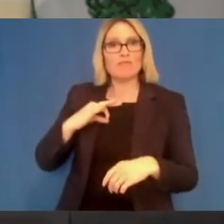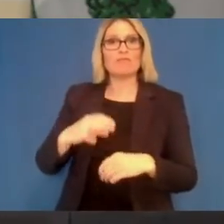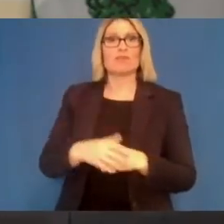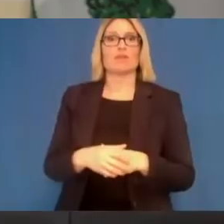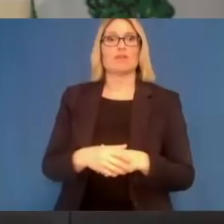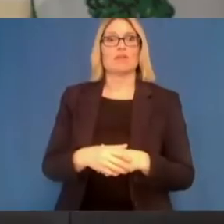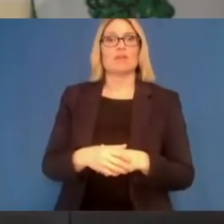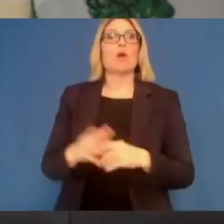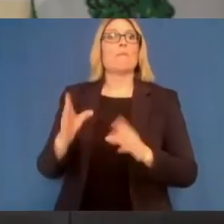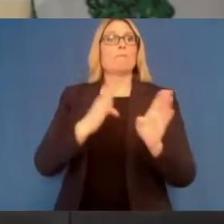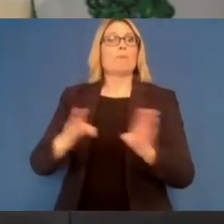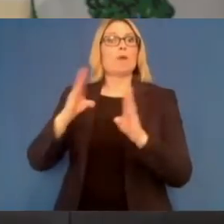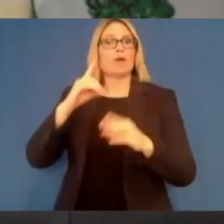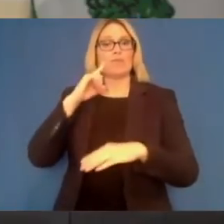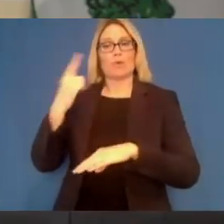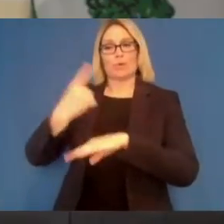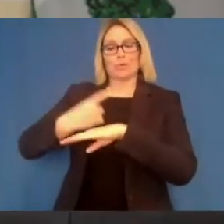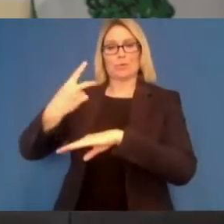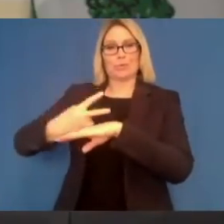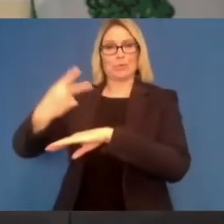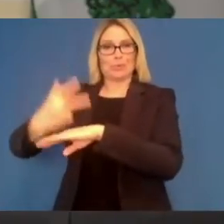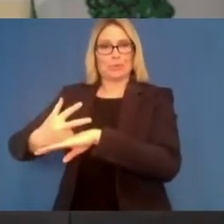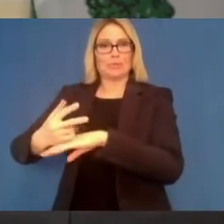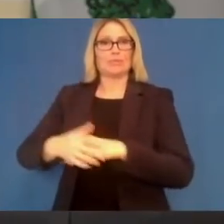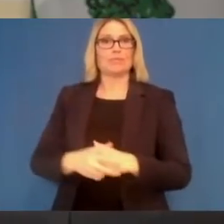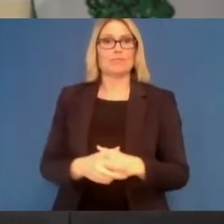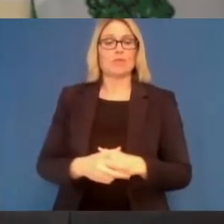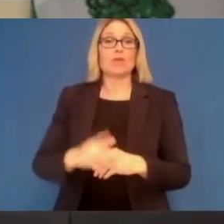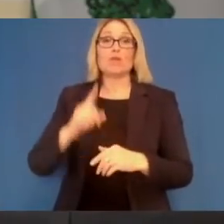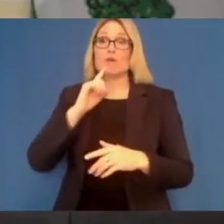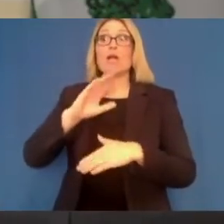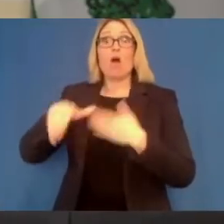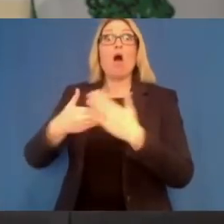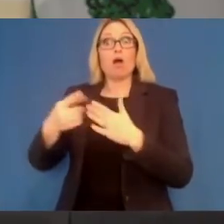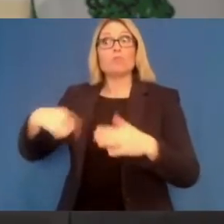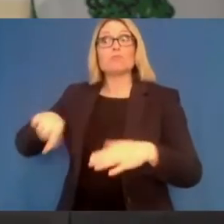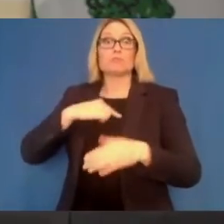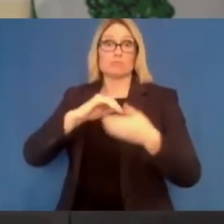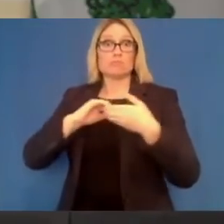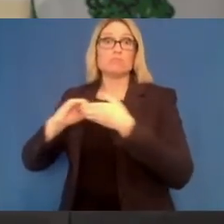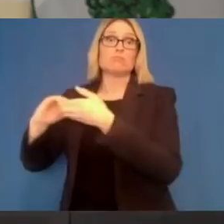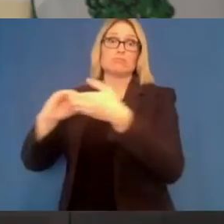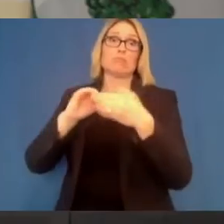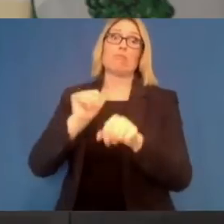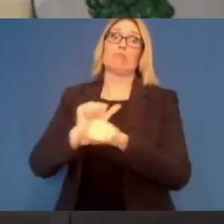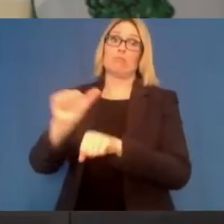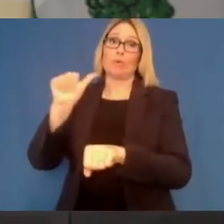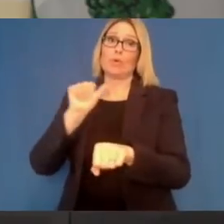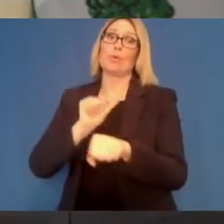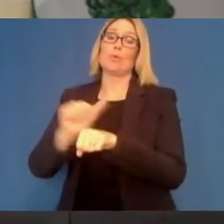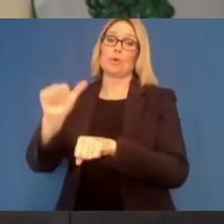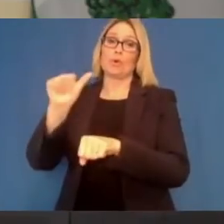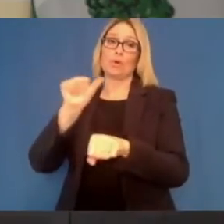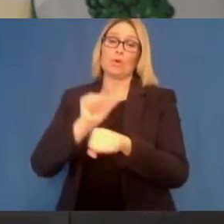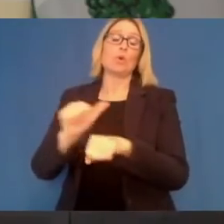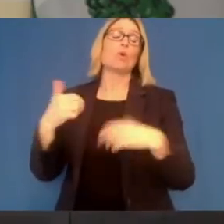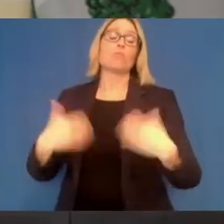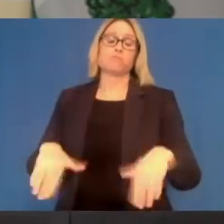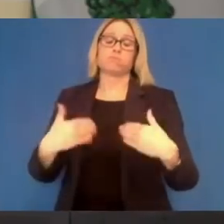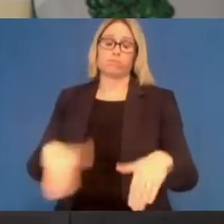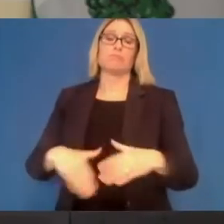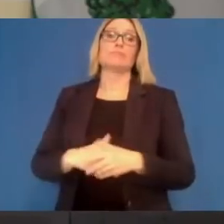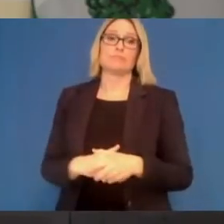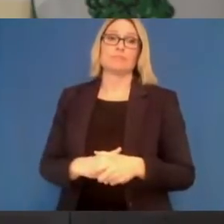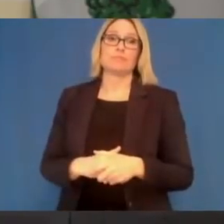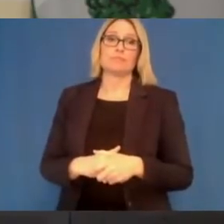next few days. So it's really been an all hands on deck. I mean, and health, of course. It's been all hands on deck. But